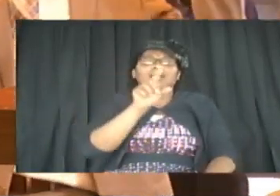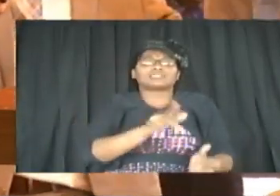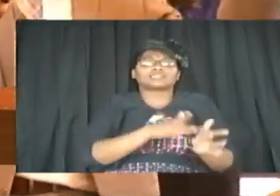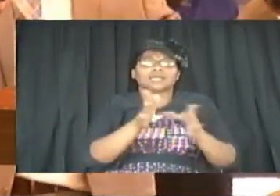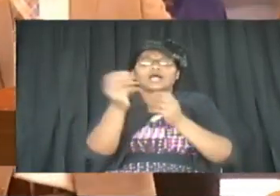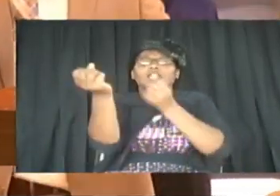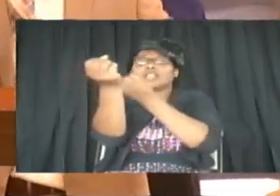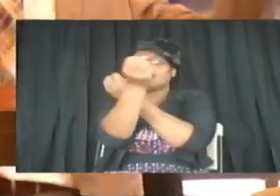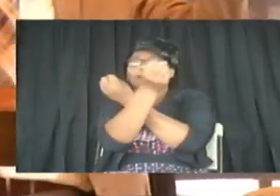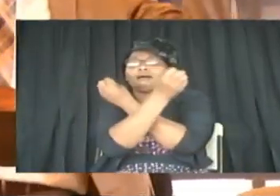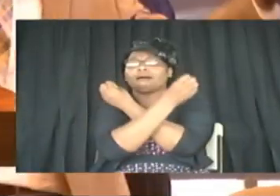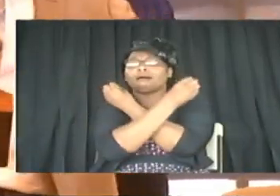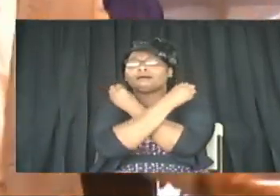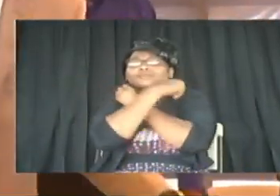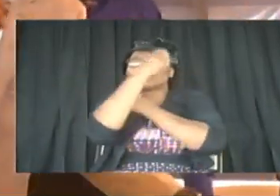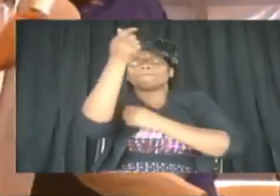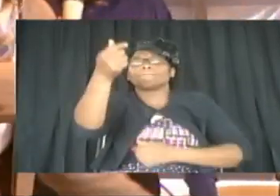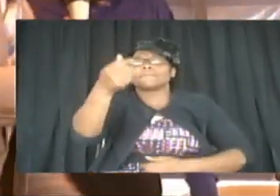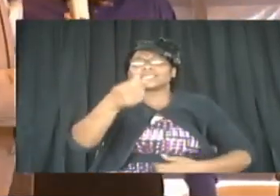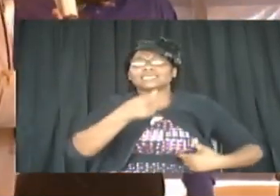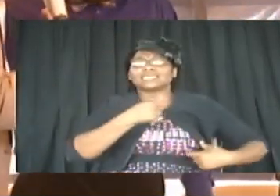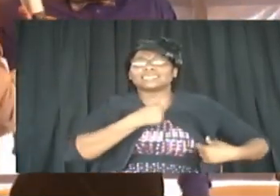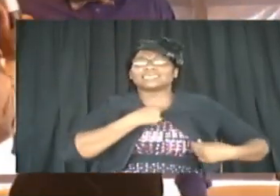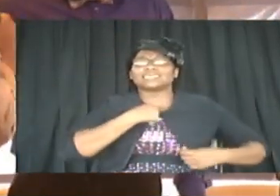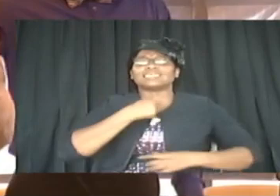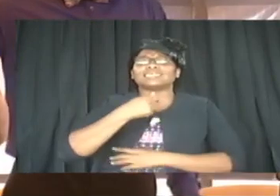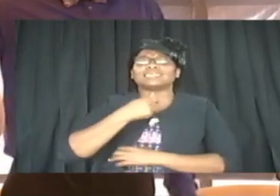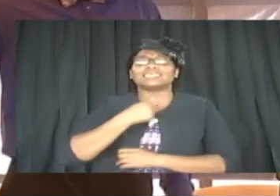Jesus loves me.